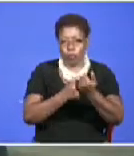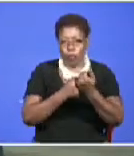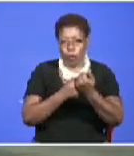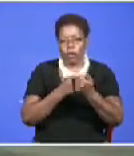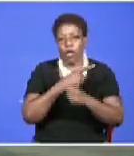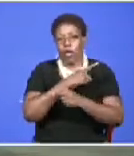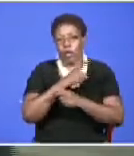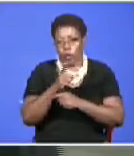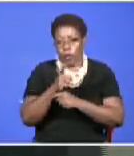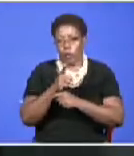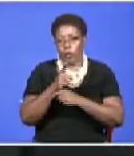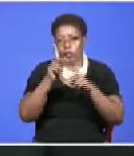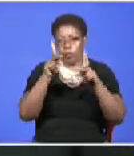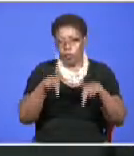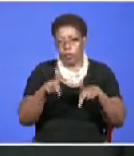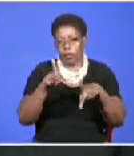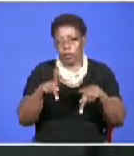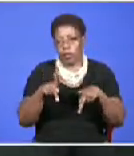hurricane-impacted customers.